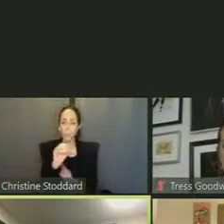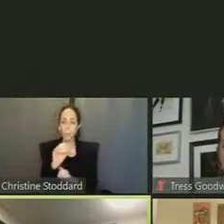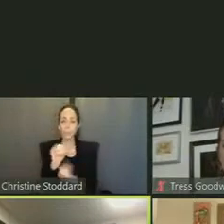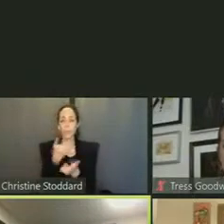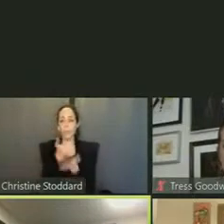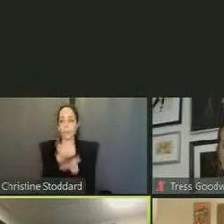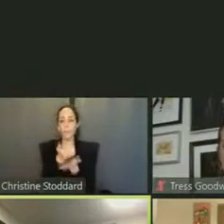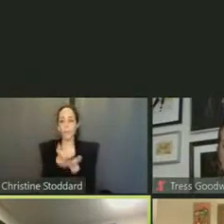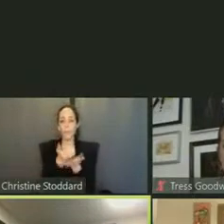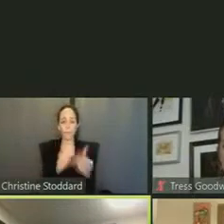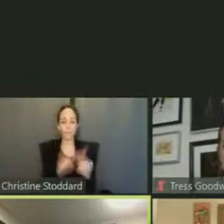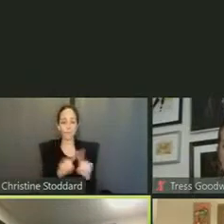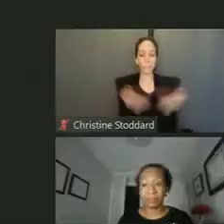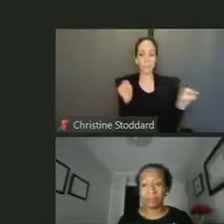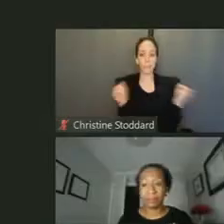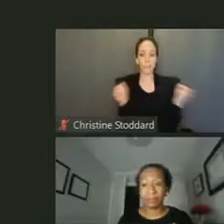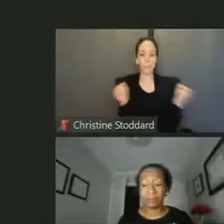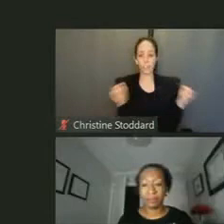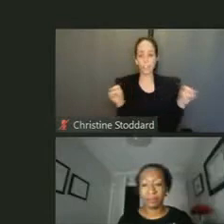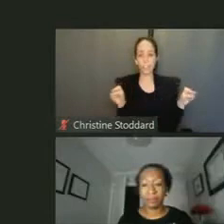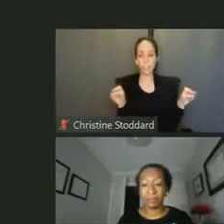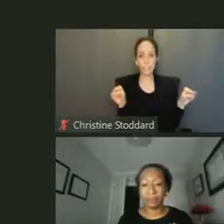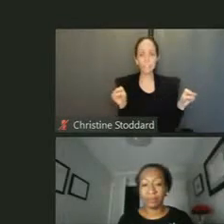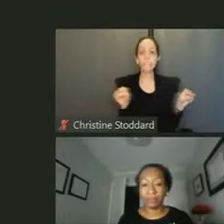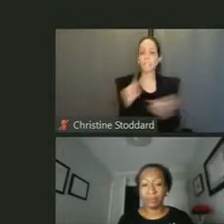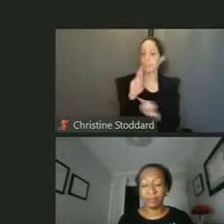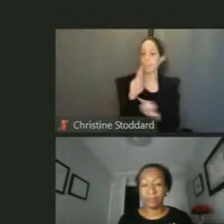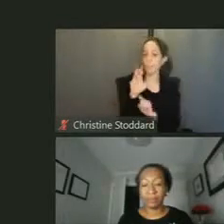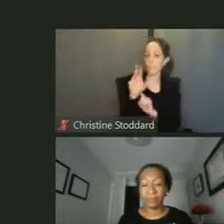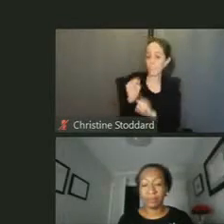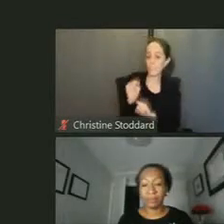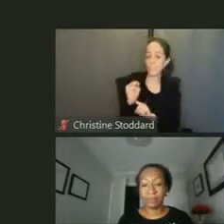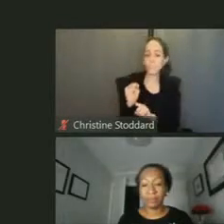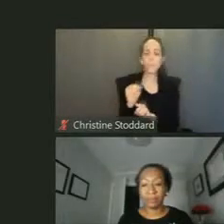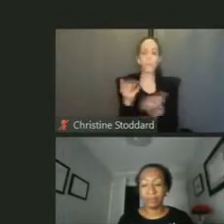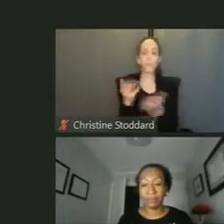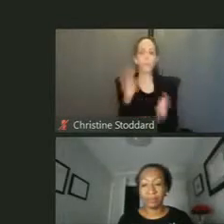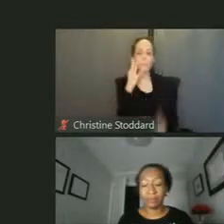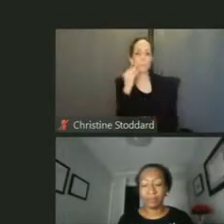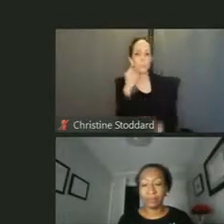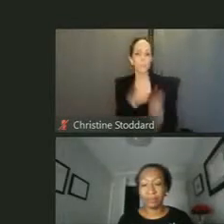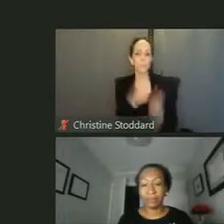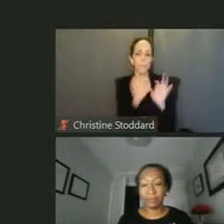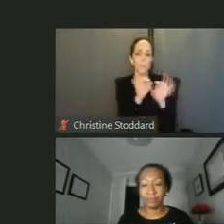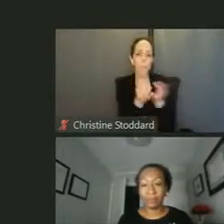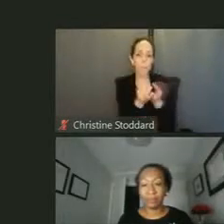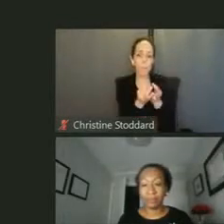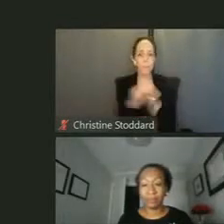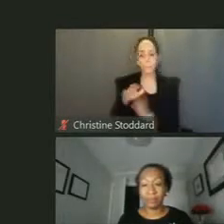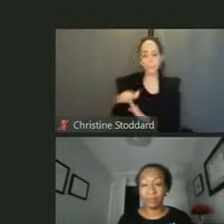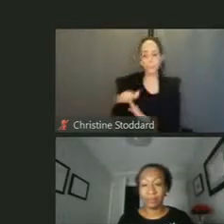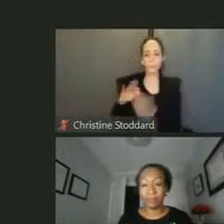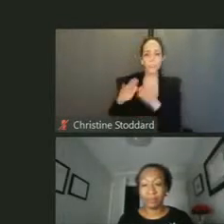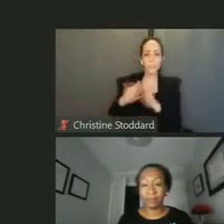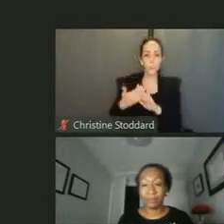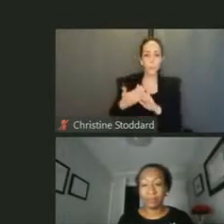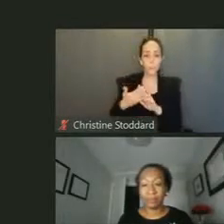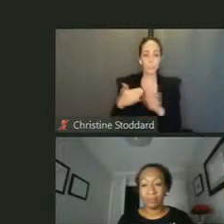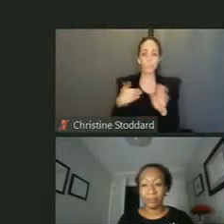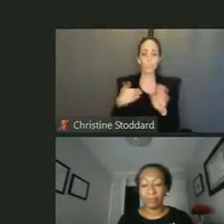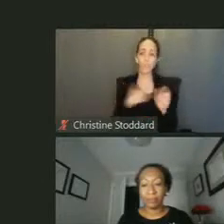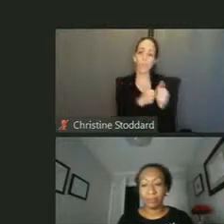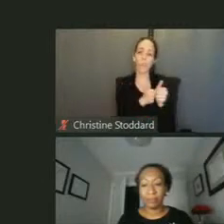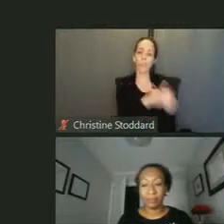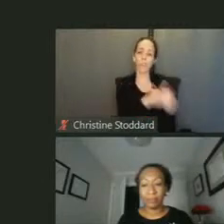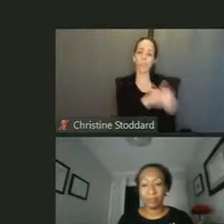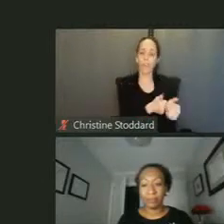racism, and inequity of services experienced by our families, children, and communities. Our alliance, representing the